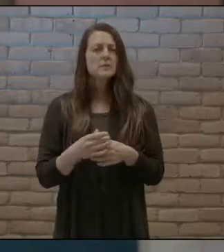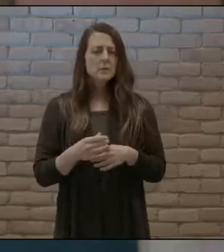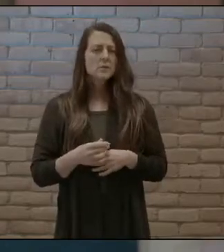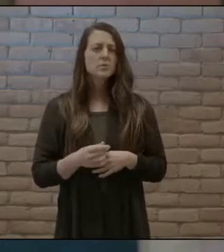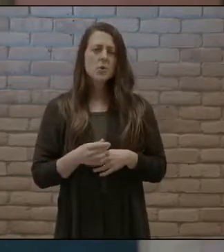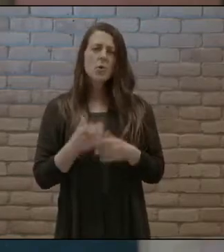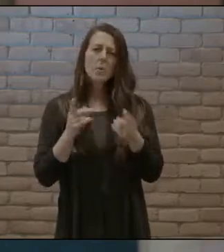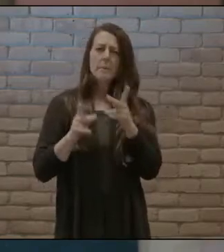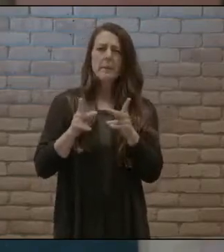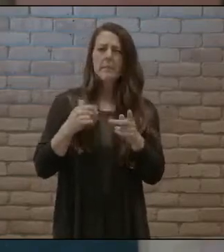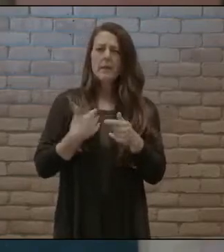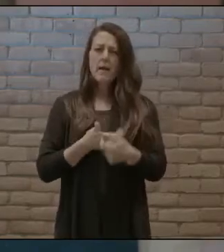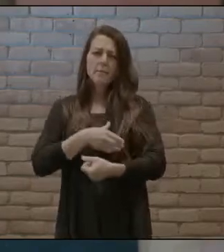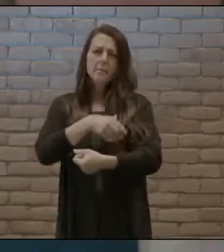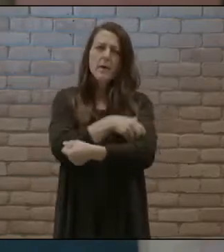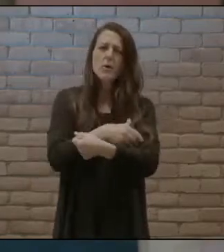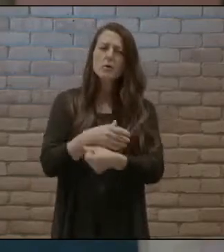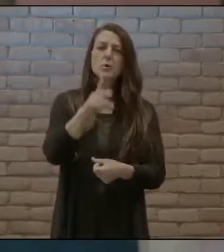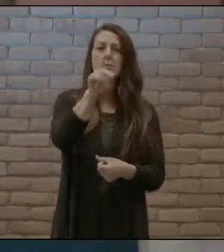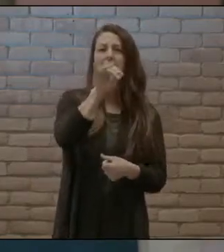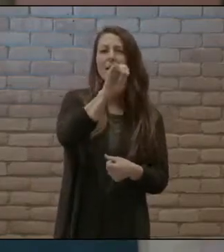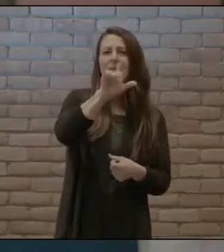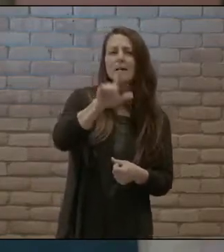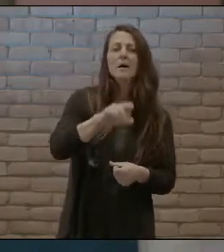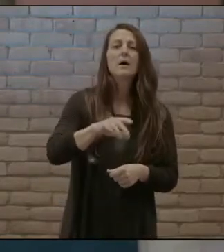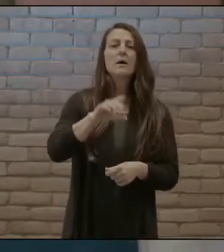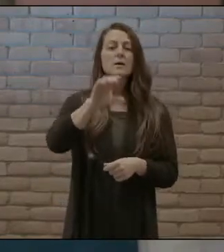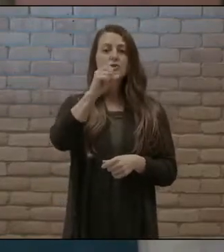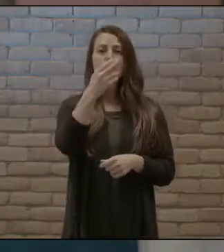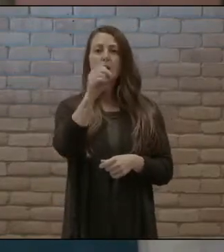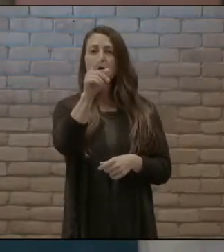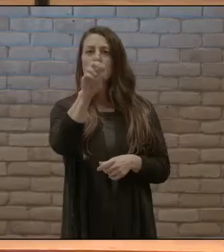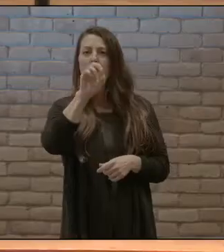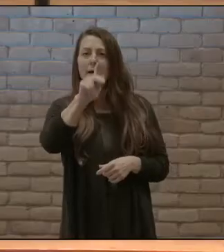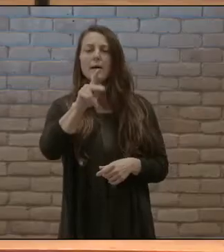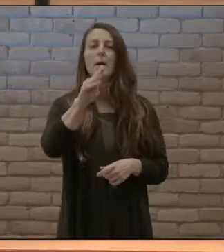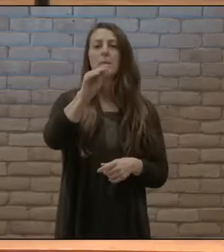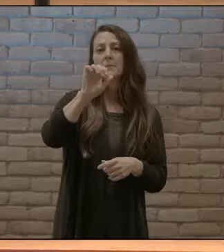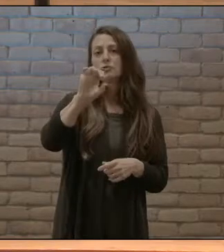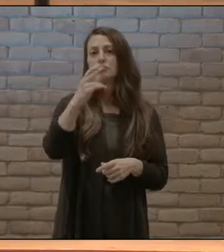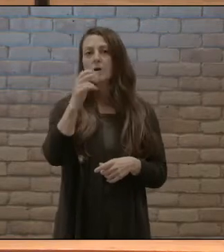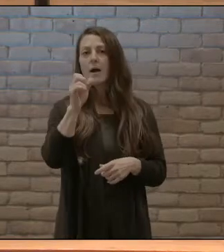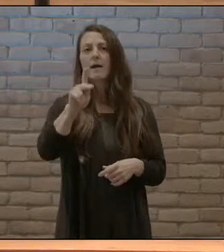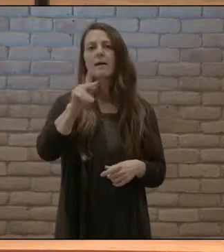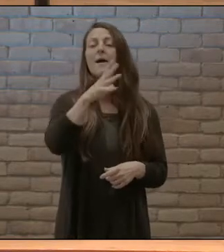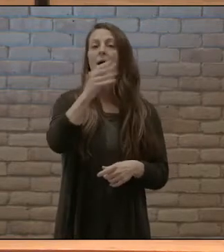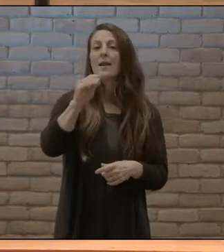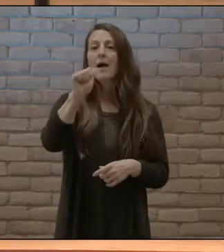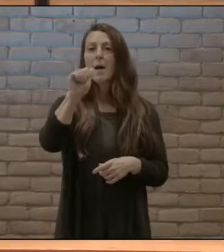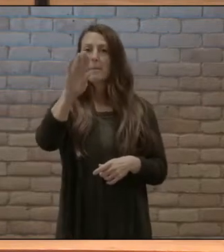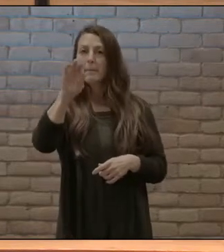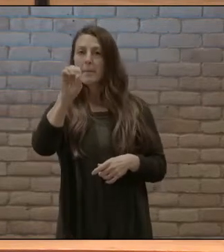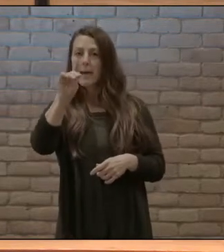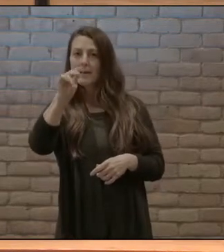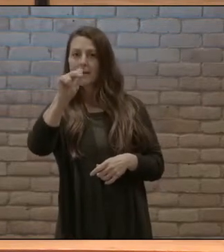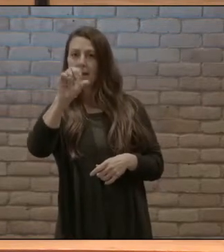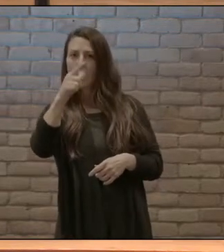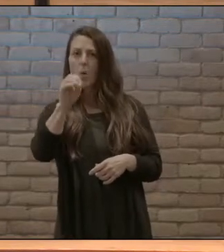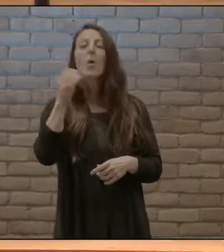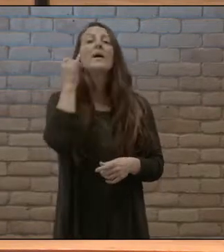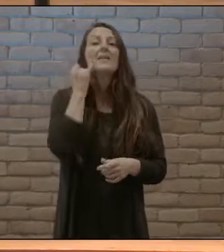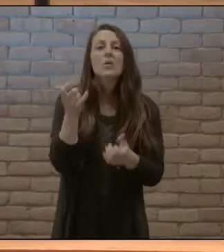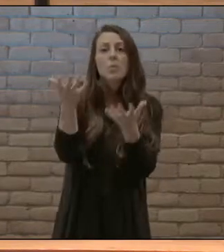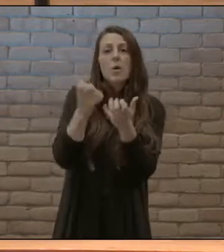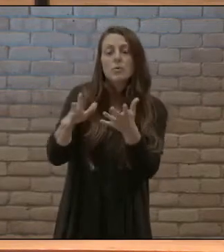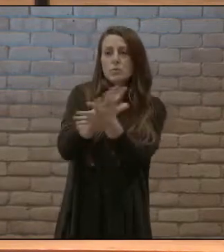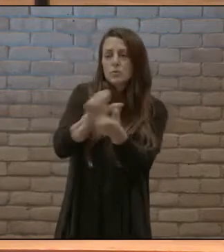So people like Daniel and Shadrach, Meshach, and Abednego. If you want to destroy a culture, you take all the very best people.